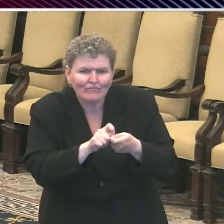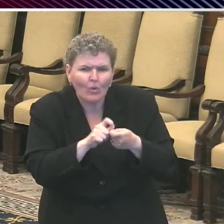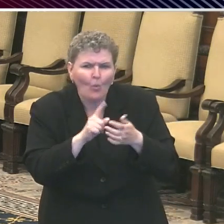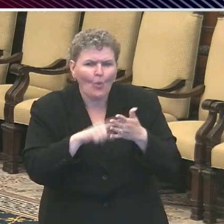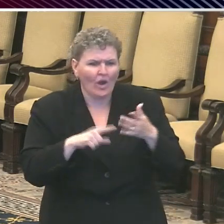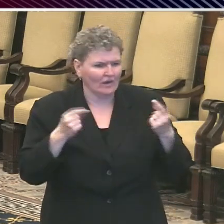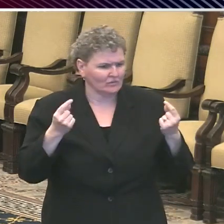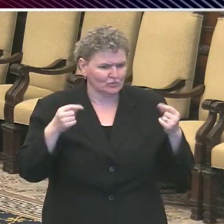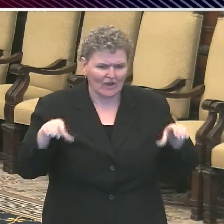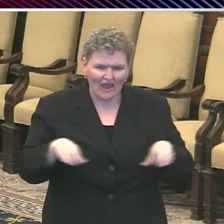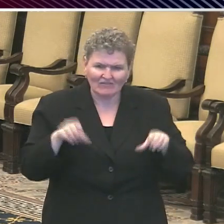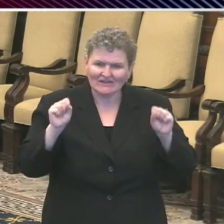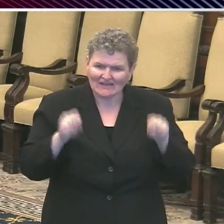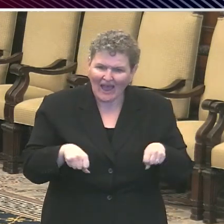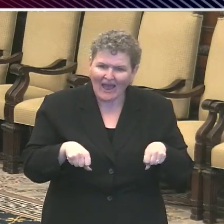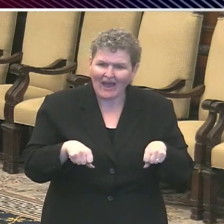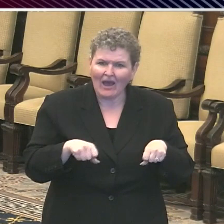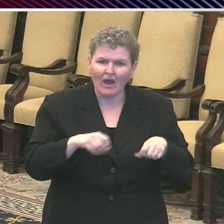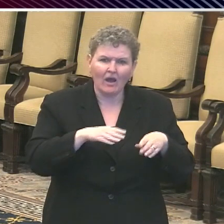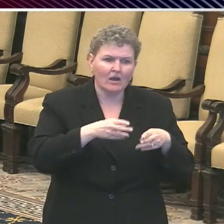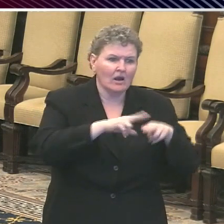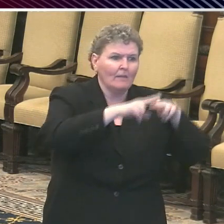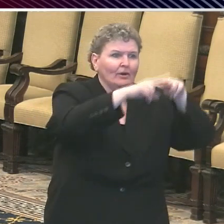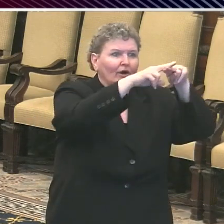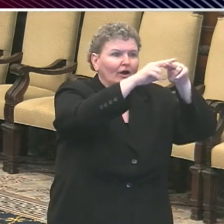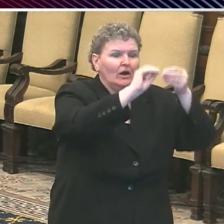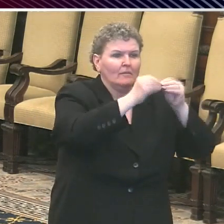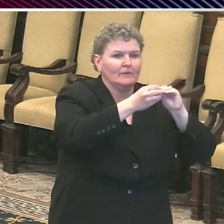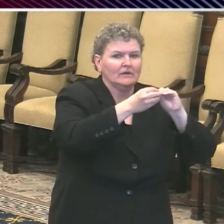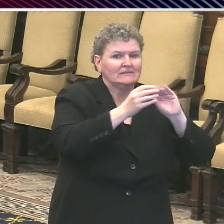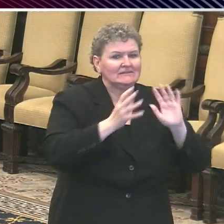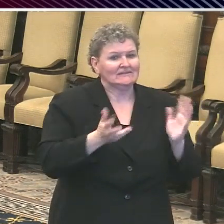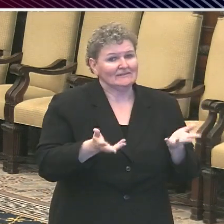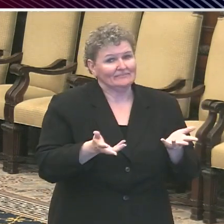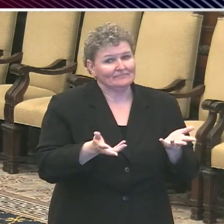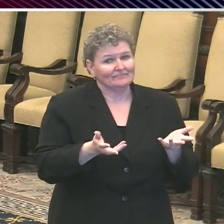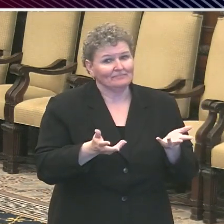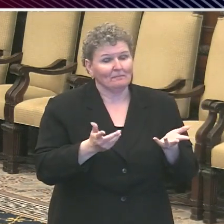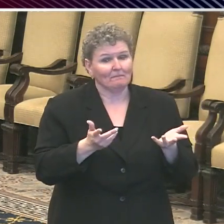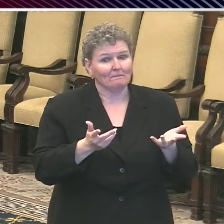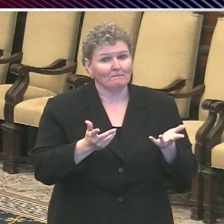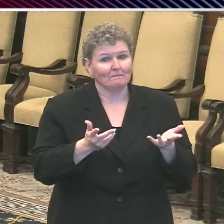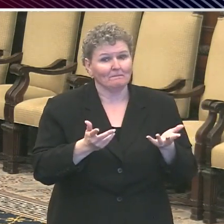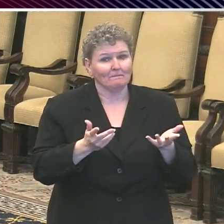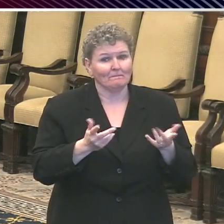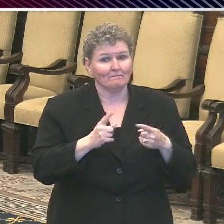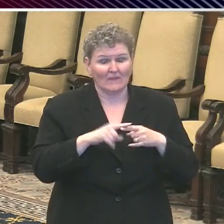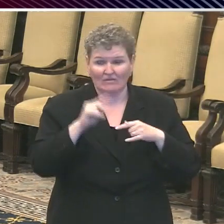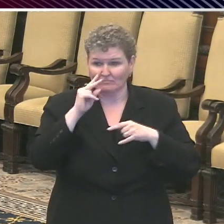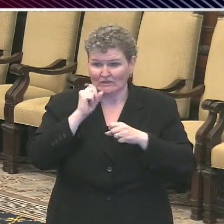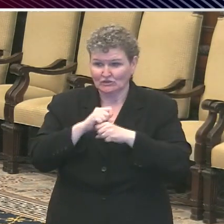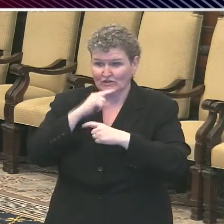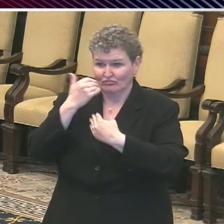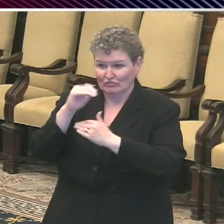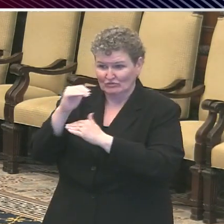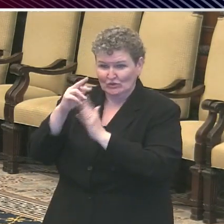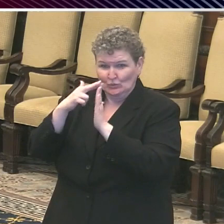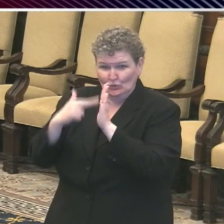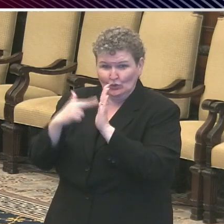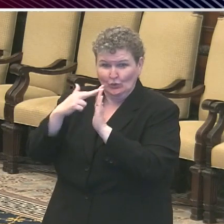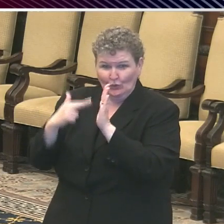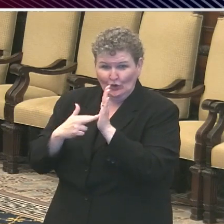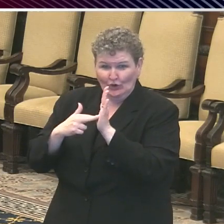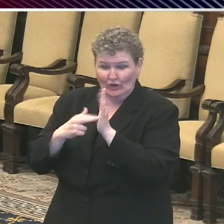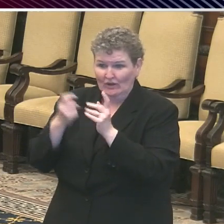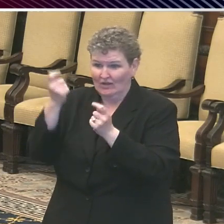to the increase in infections. But absolutely adding more or retrenching on restrictions or adding more restrictions is the plan